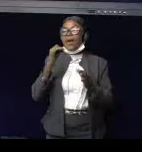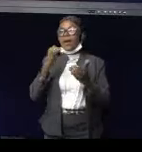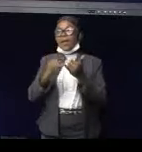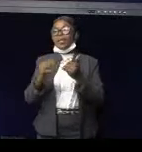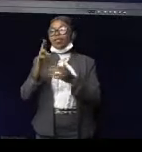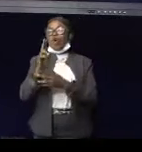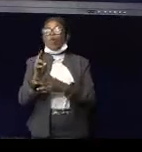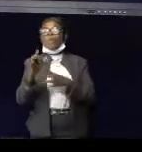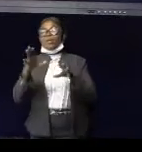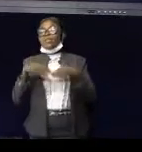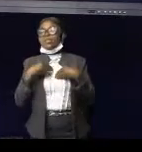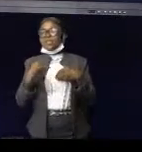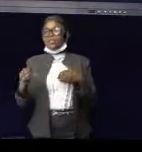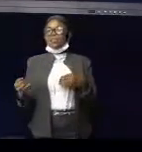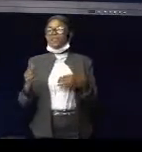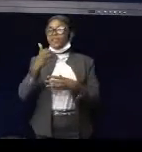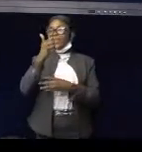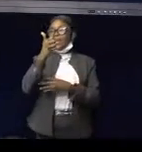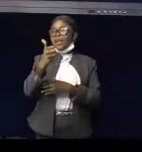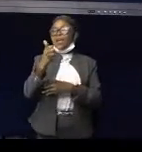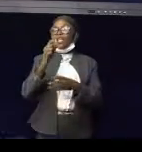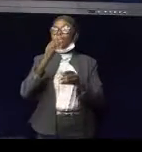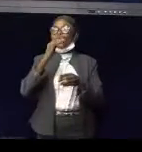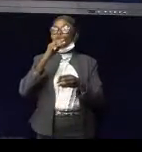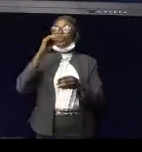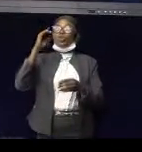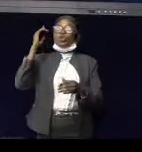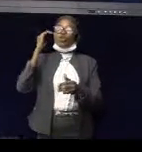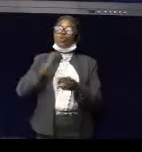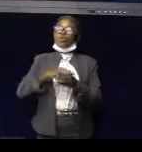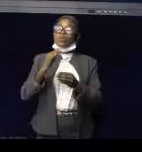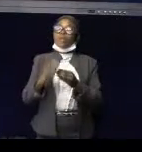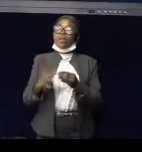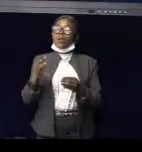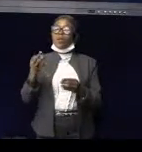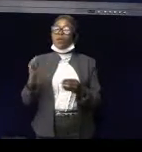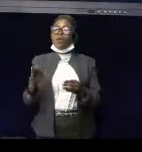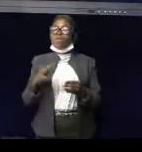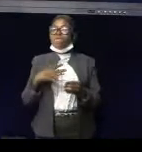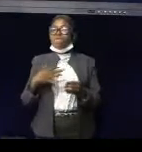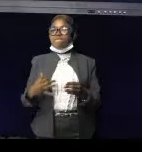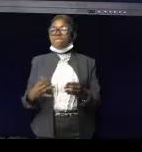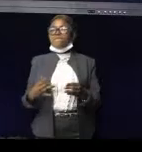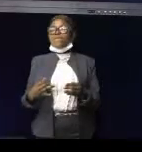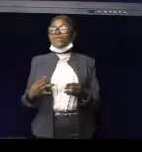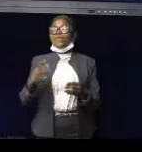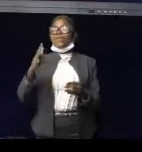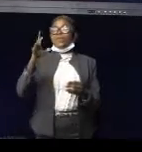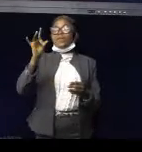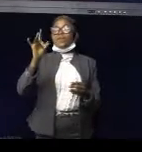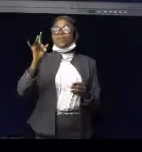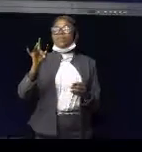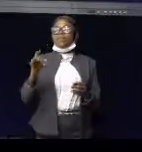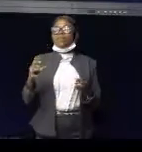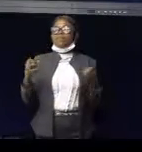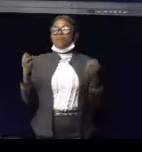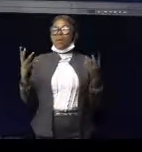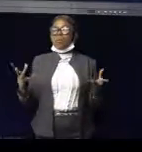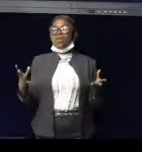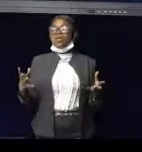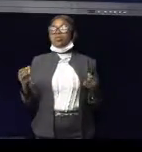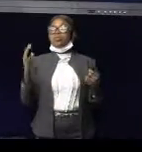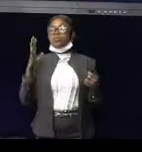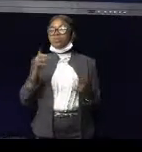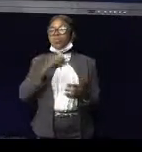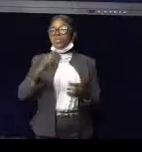get? B. Well, to give 3 to Umar, 5 to Z, then if at the end of the day Umar gets 18 sweets, how many will Z get?